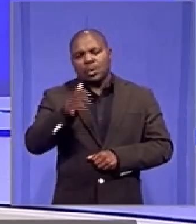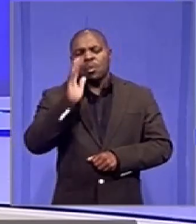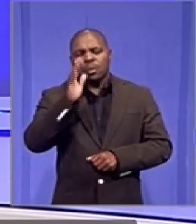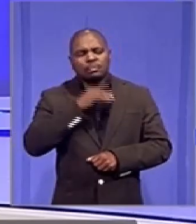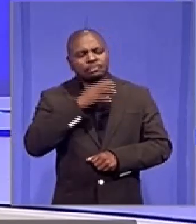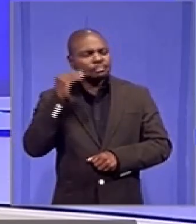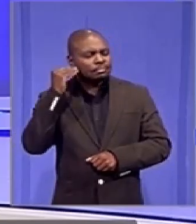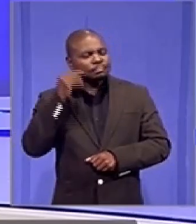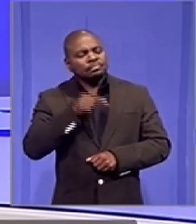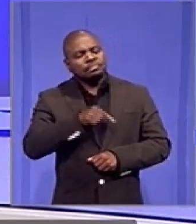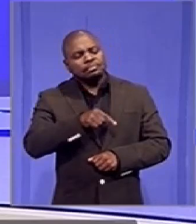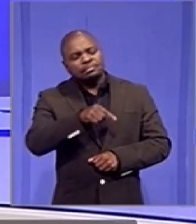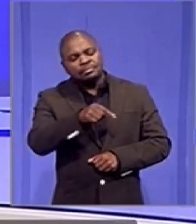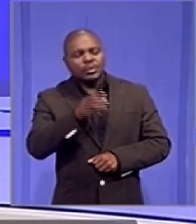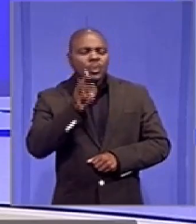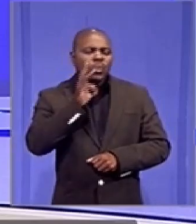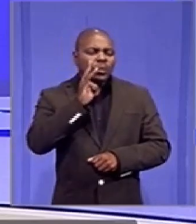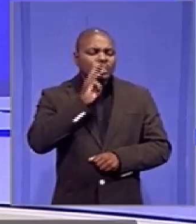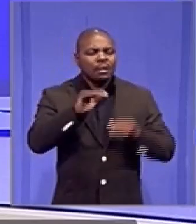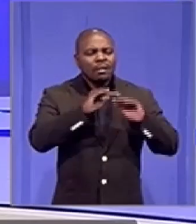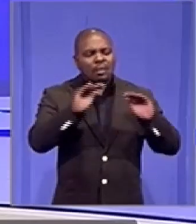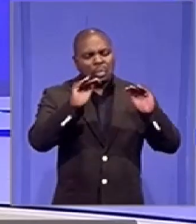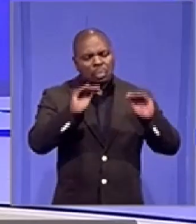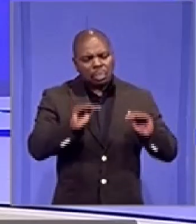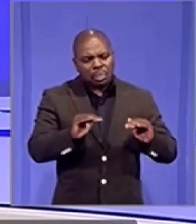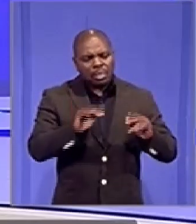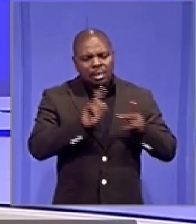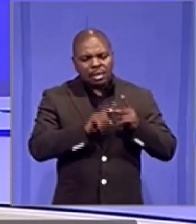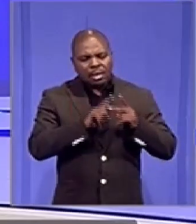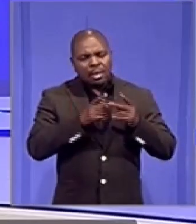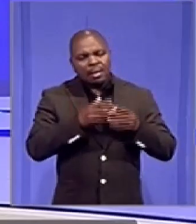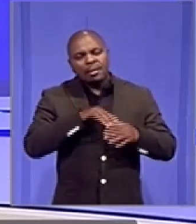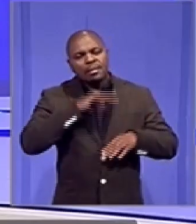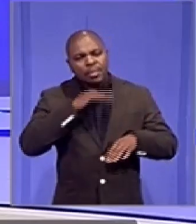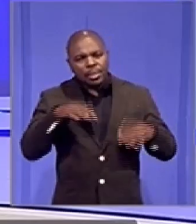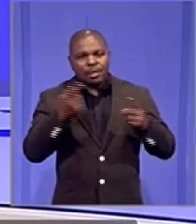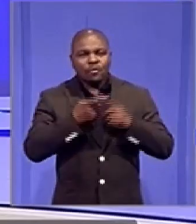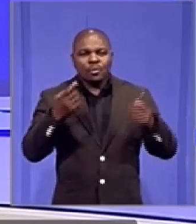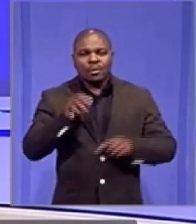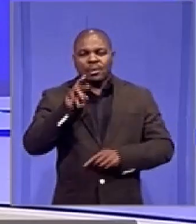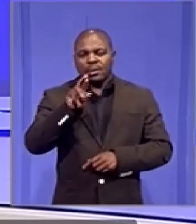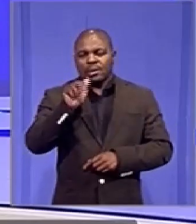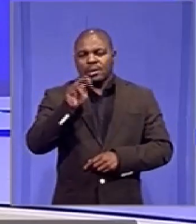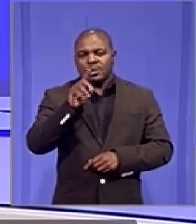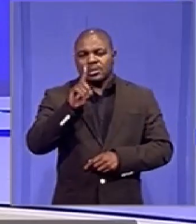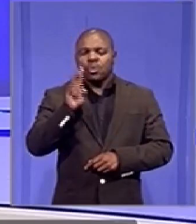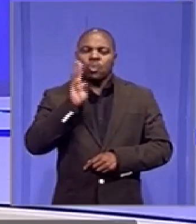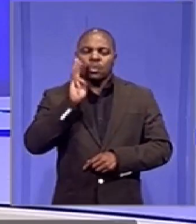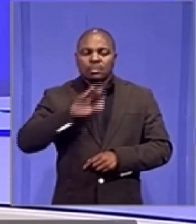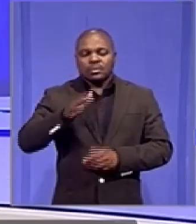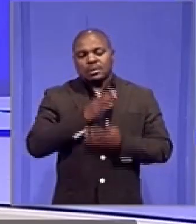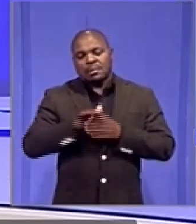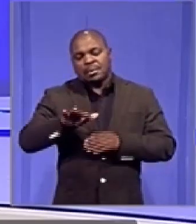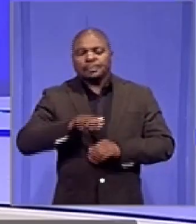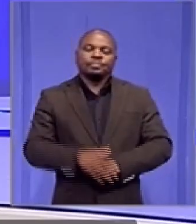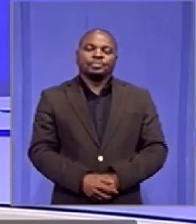tlhoko kelo e kwa tlase ya metsi le tlhaelo ya ona go tswa kwa rent water mo dikgaolong